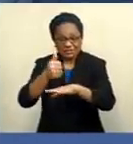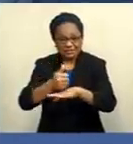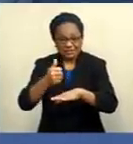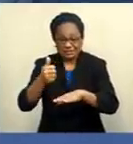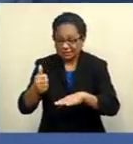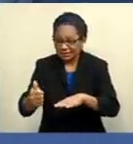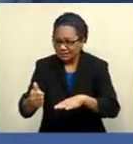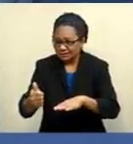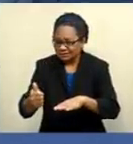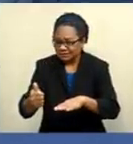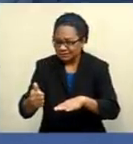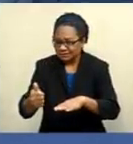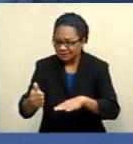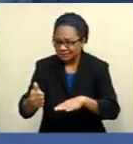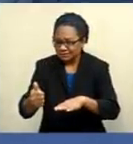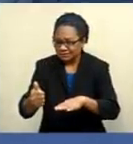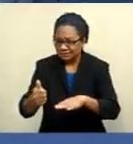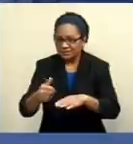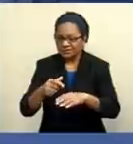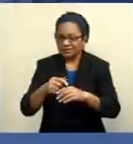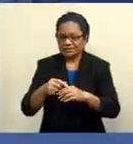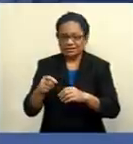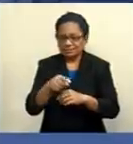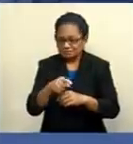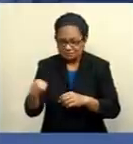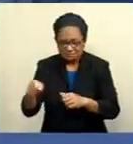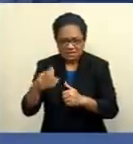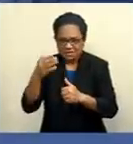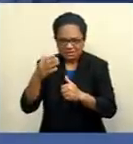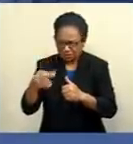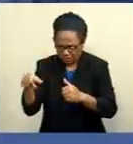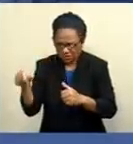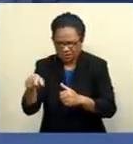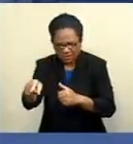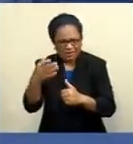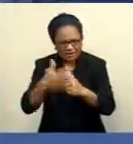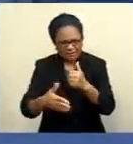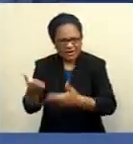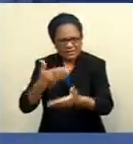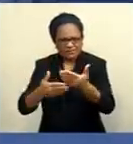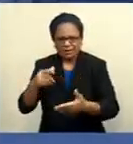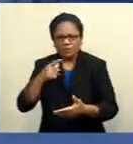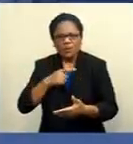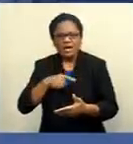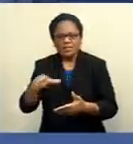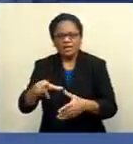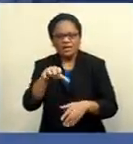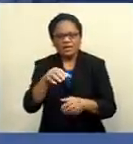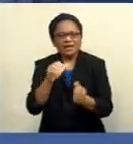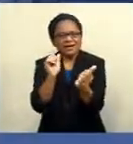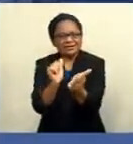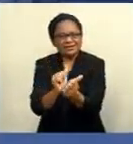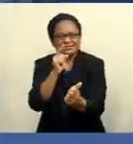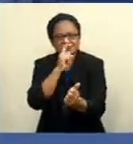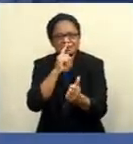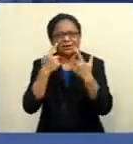police force never explain why they are roaming post after a curfew, dragging people to a police station. It